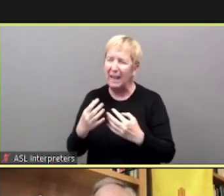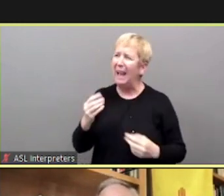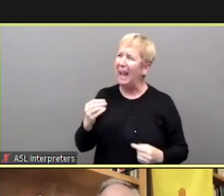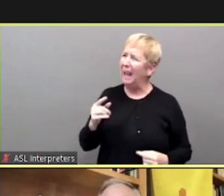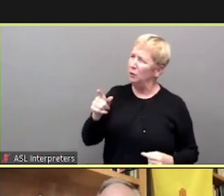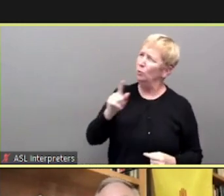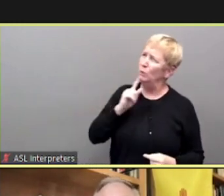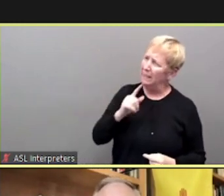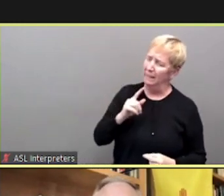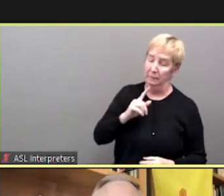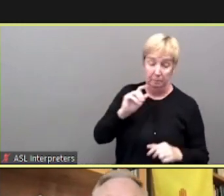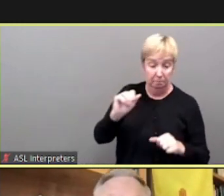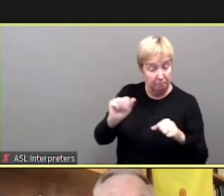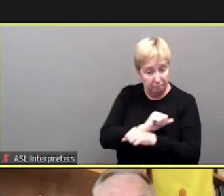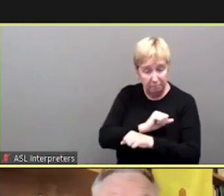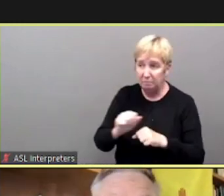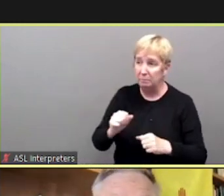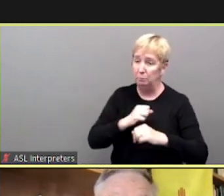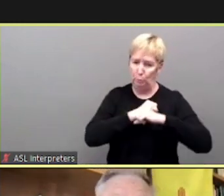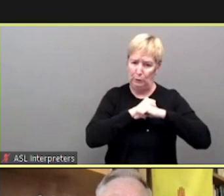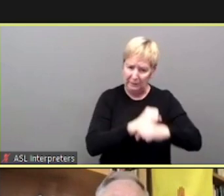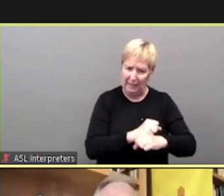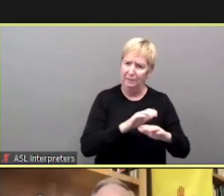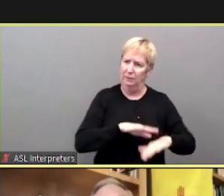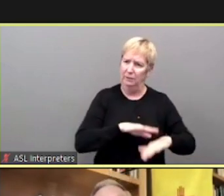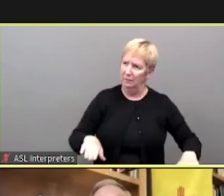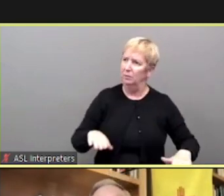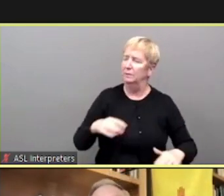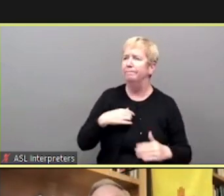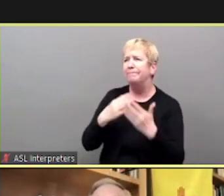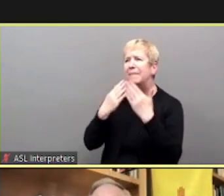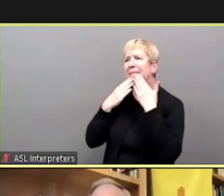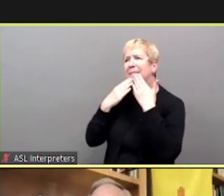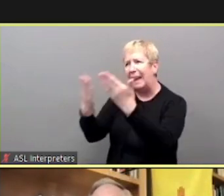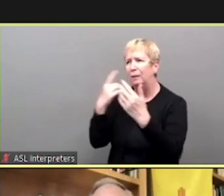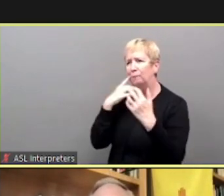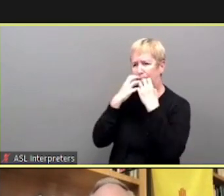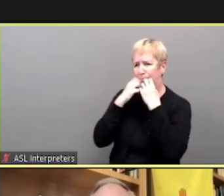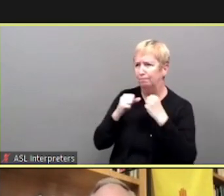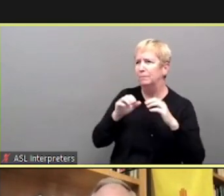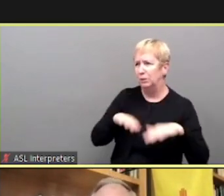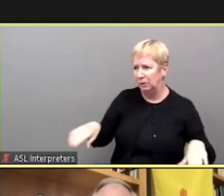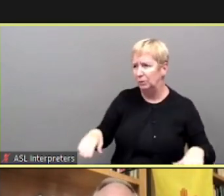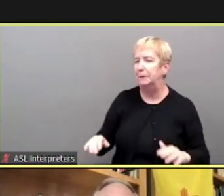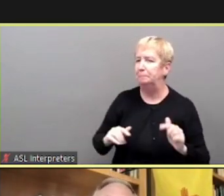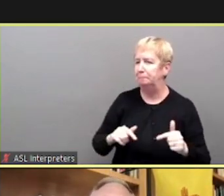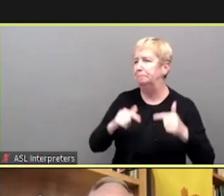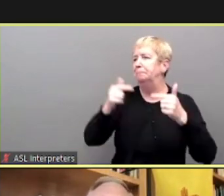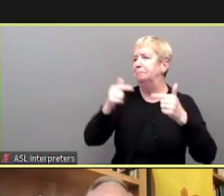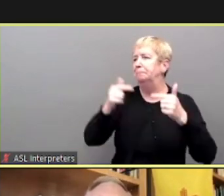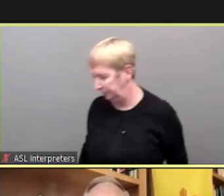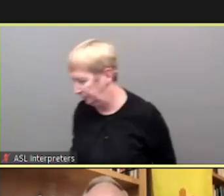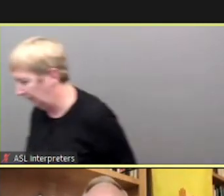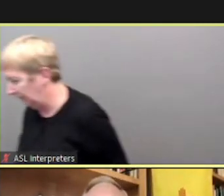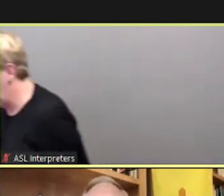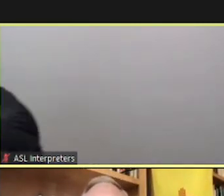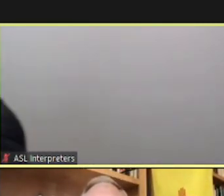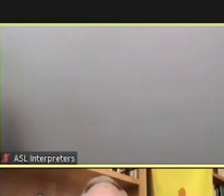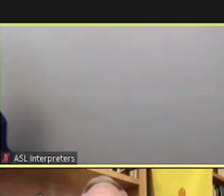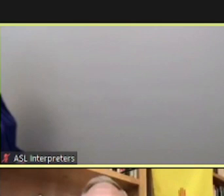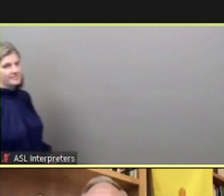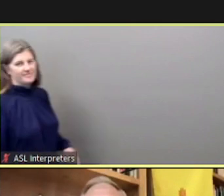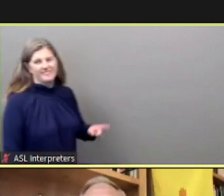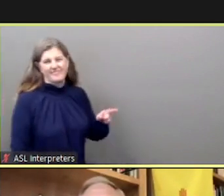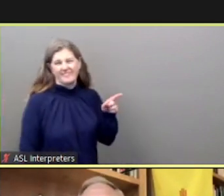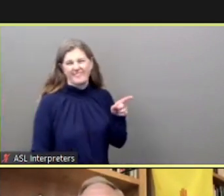way all of the children of New Mexico. And we really thank you for that as well. Next slide. Yeah, this is one of those graphics with the little